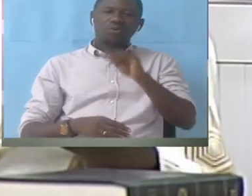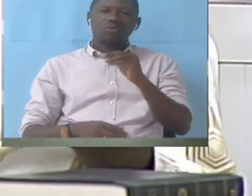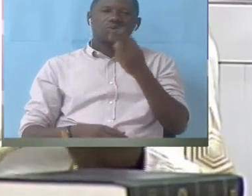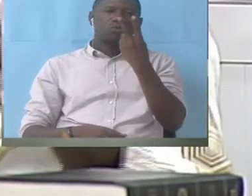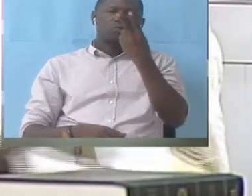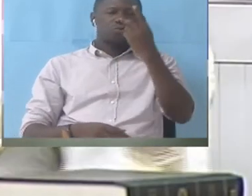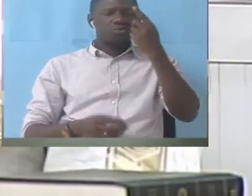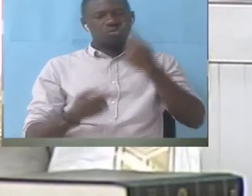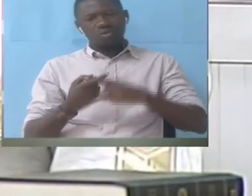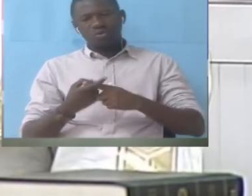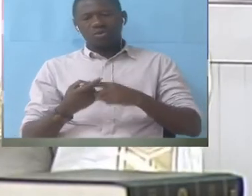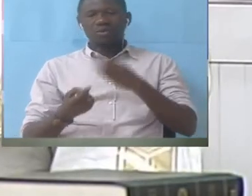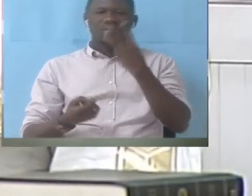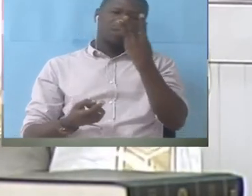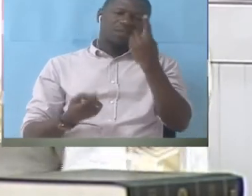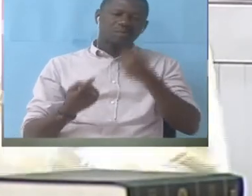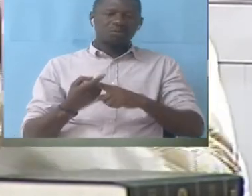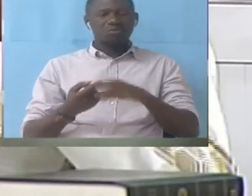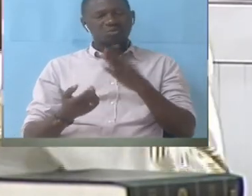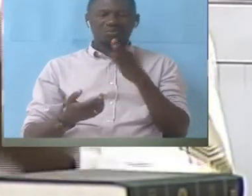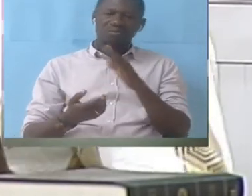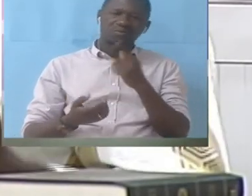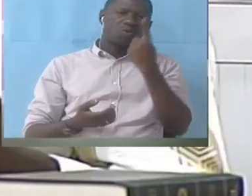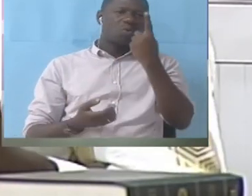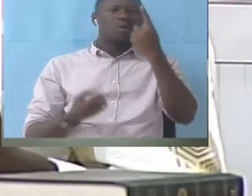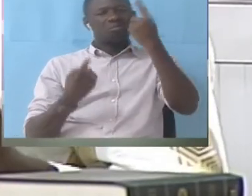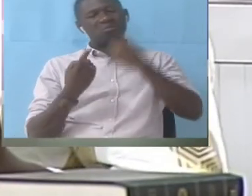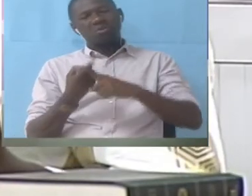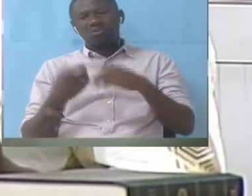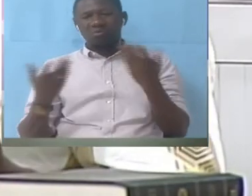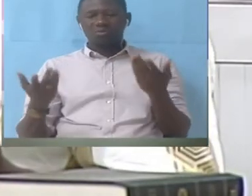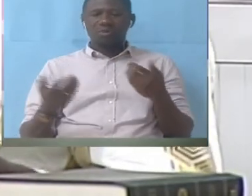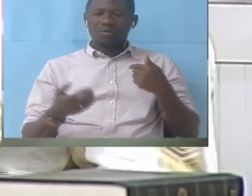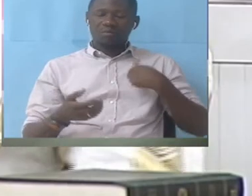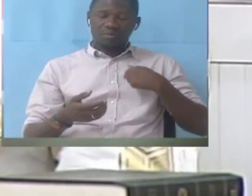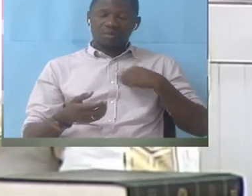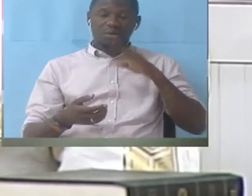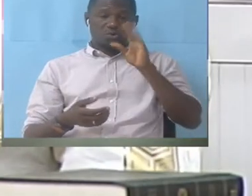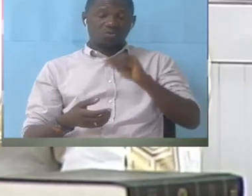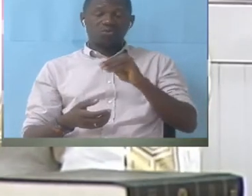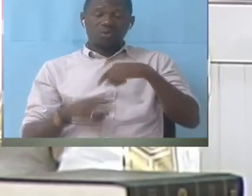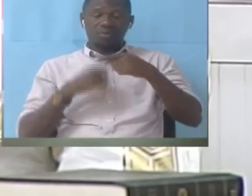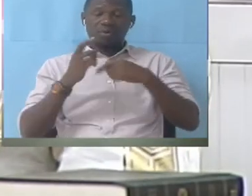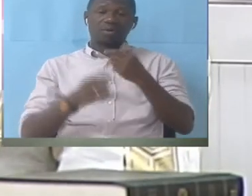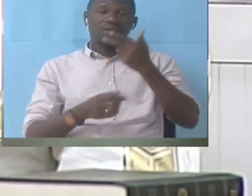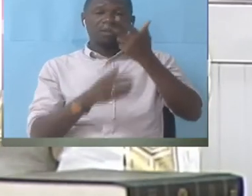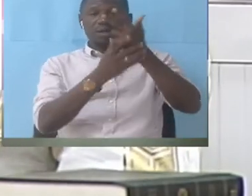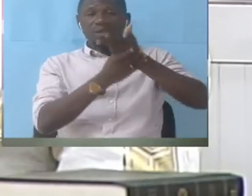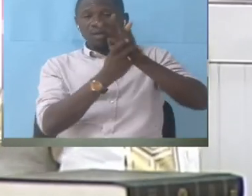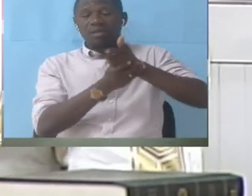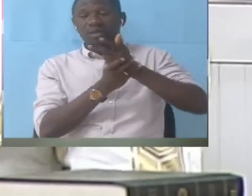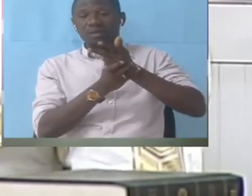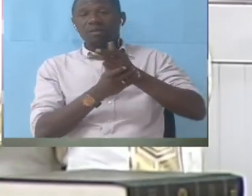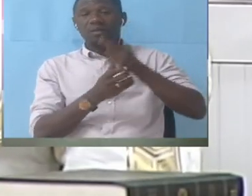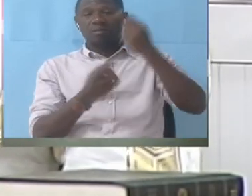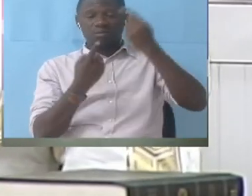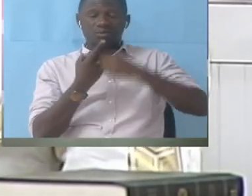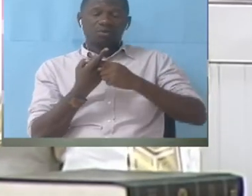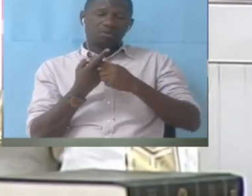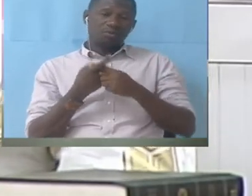len did 1 month ñena ñi ben wer ñena ñetti wer ñena juroom ñetti wer I did 18 man nak atak juroom ben wer la fa def and